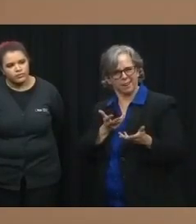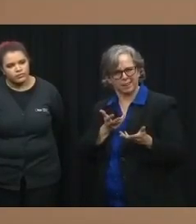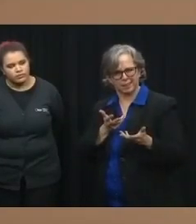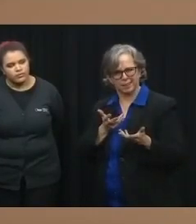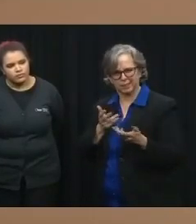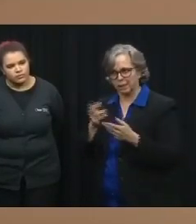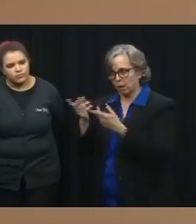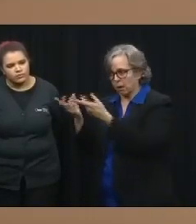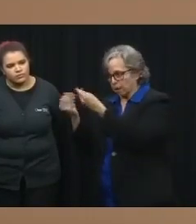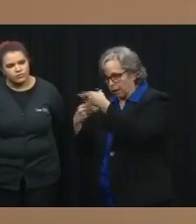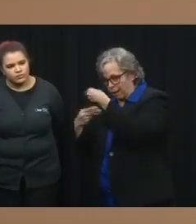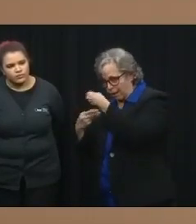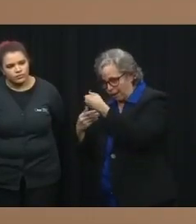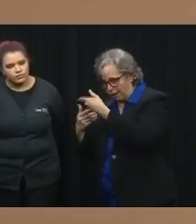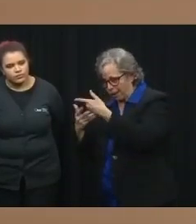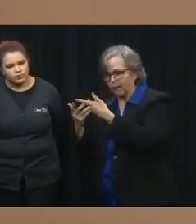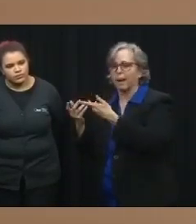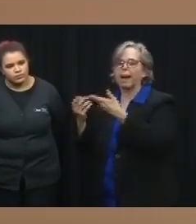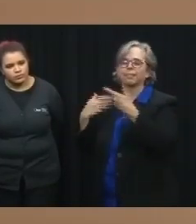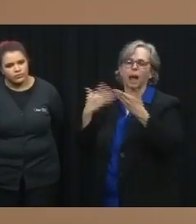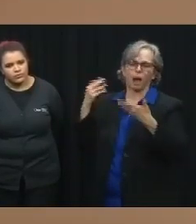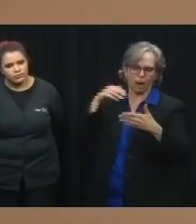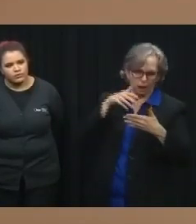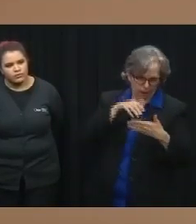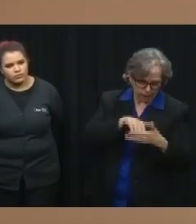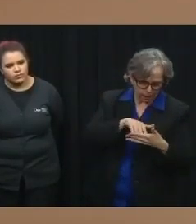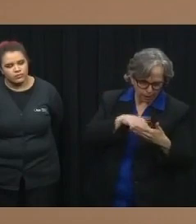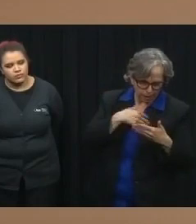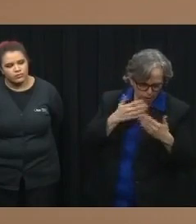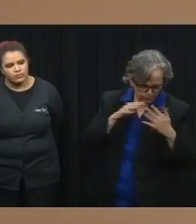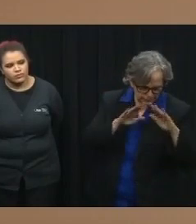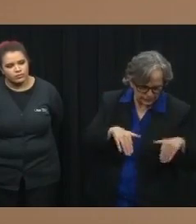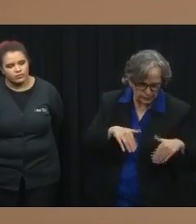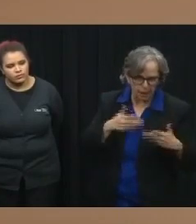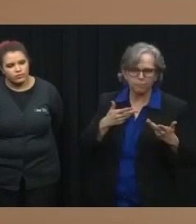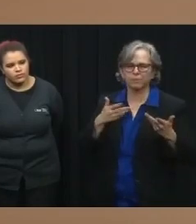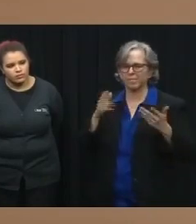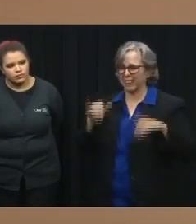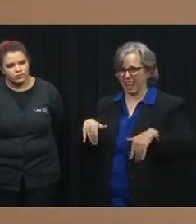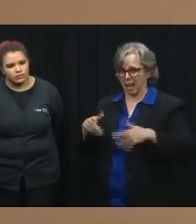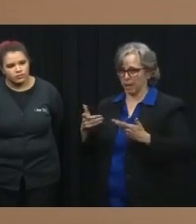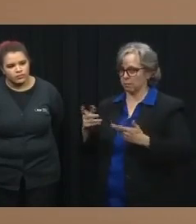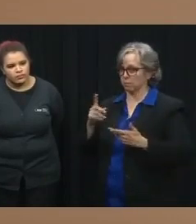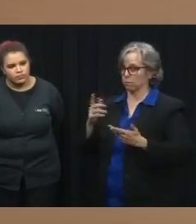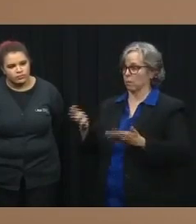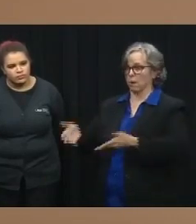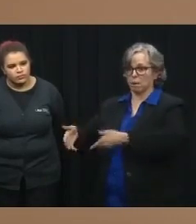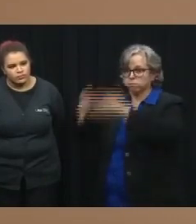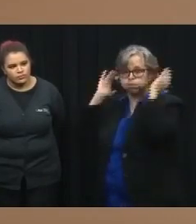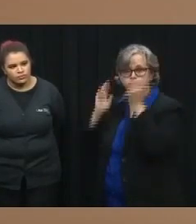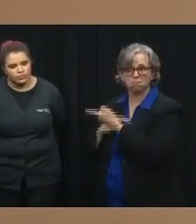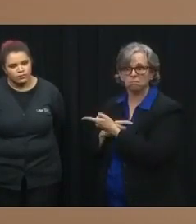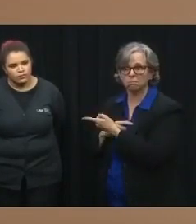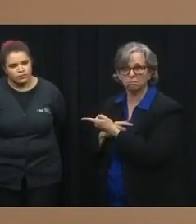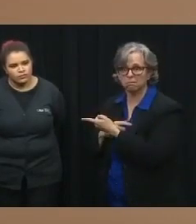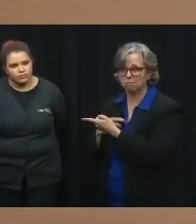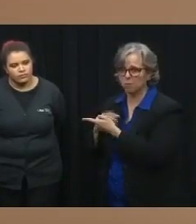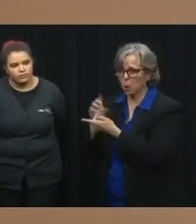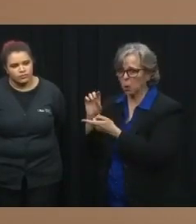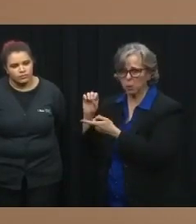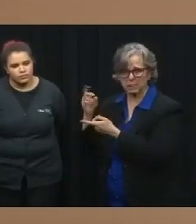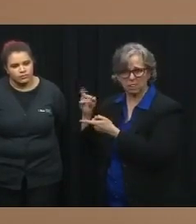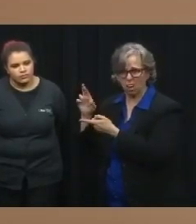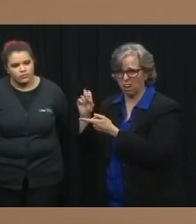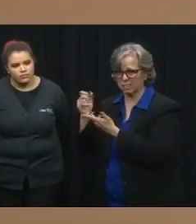front lines. They're so busy right now. It really is an overwhelming time there where they're focused mostly on helping the people who are most sick.